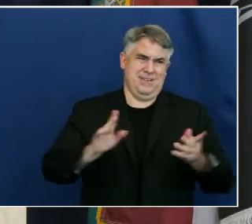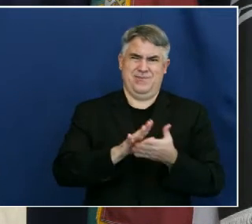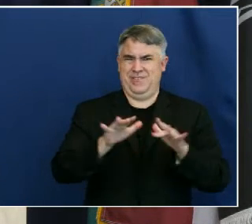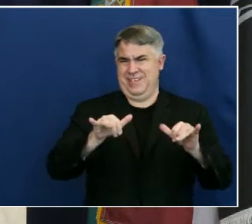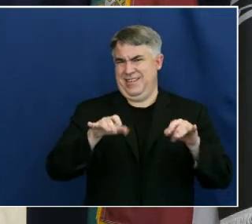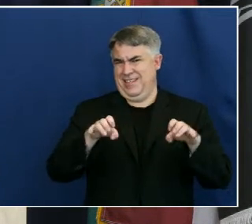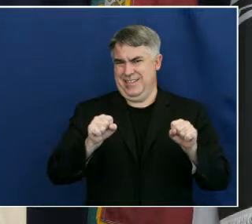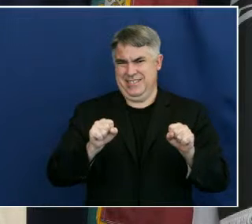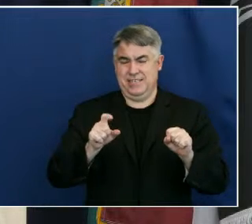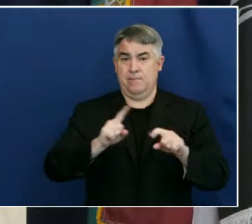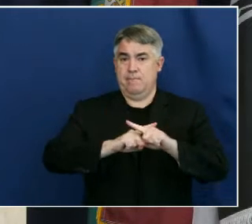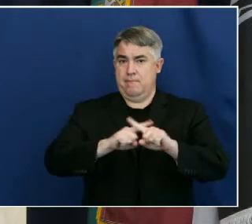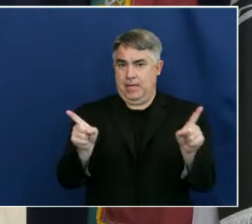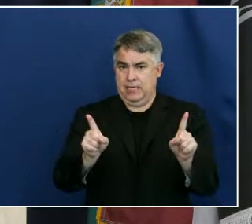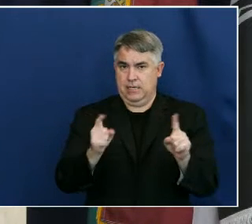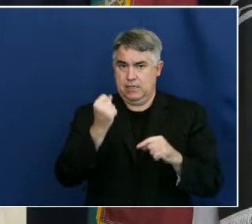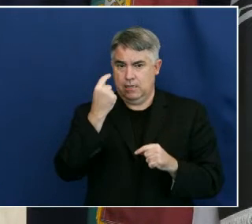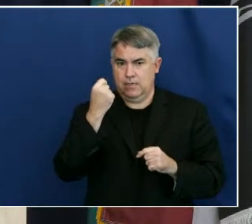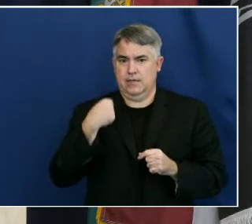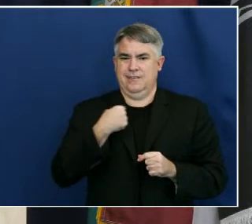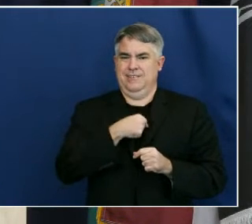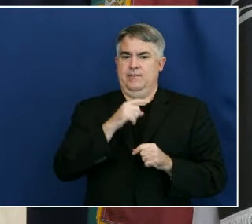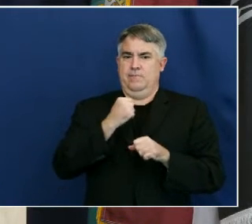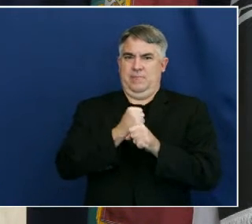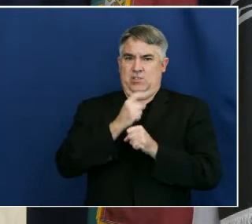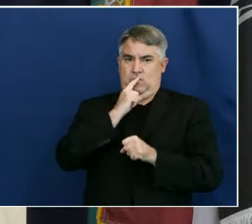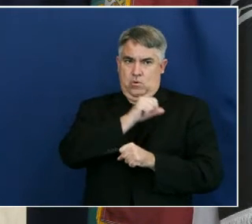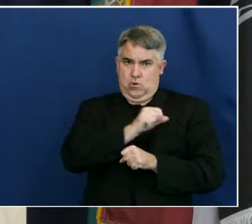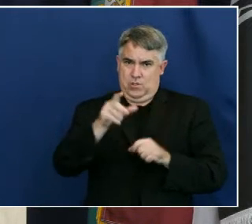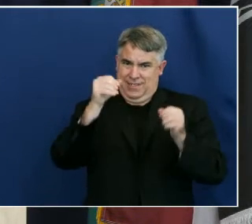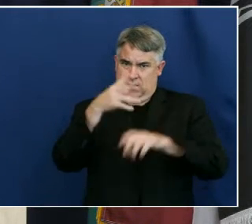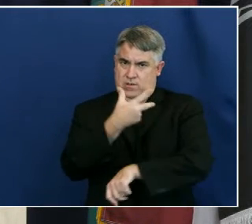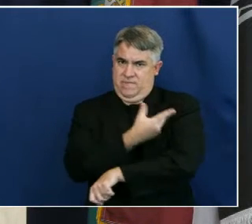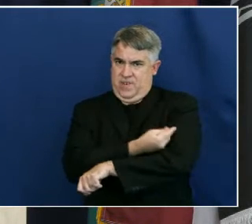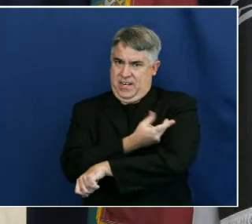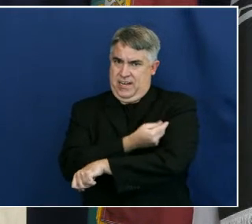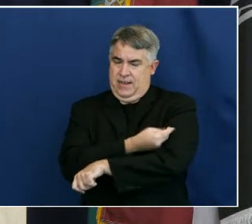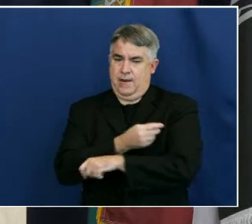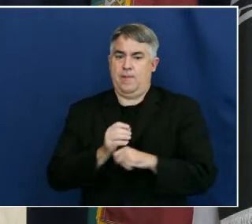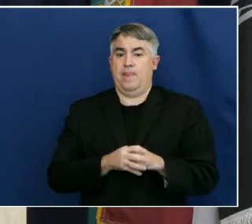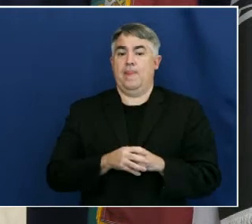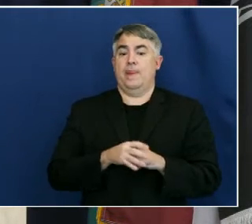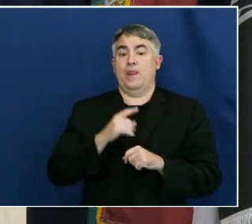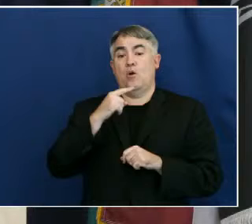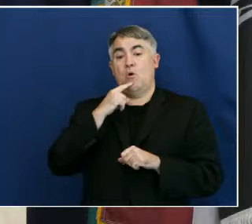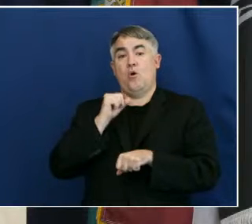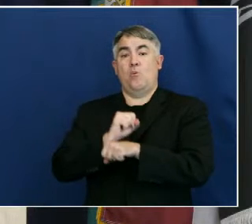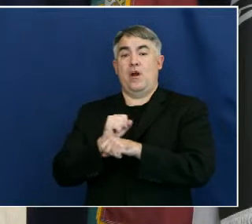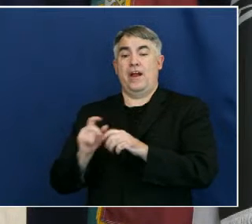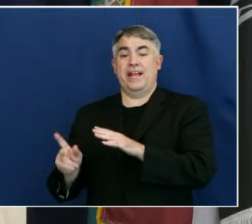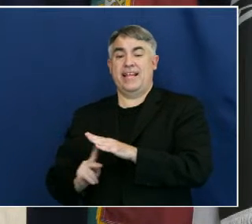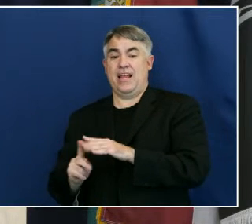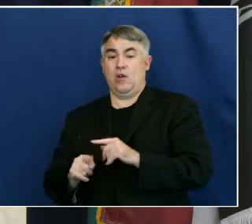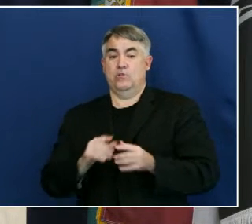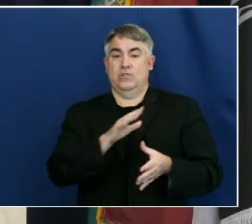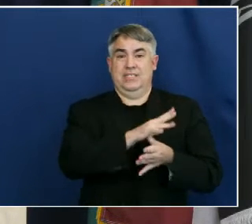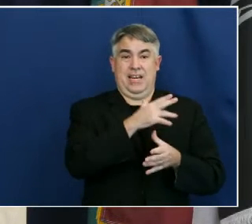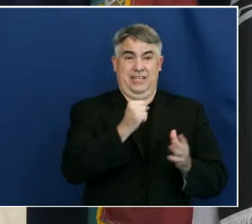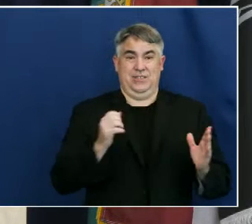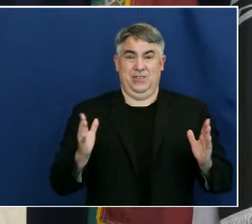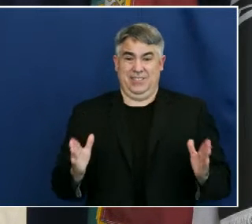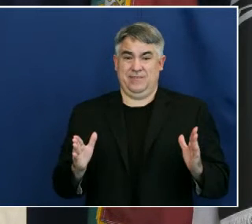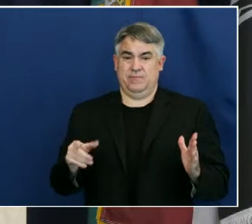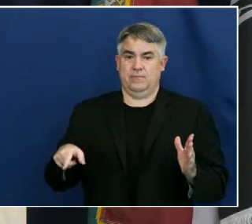the vaccine, and so we want to get those vaccines to our K through 12 personnel. We want to do it as rapidly as we possibly